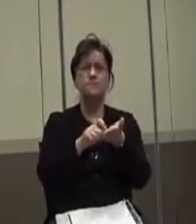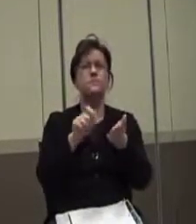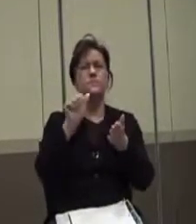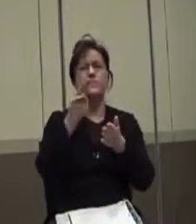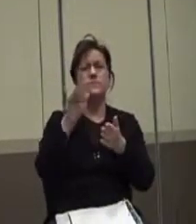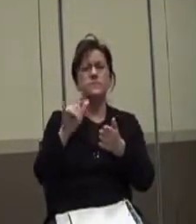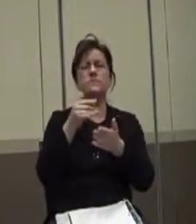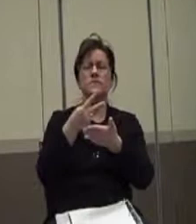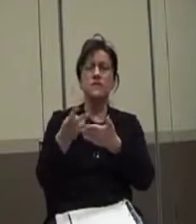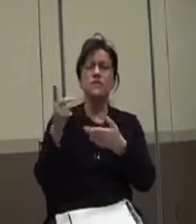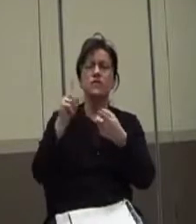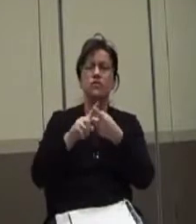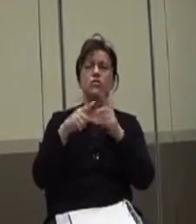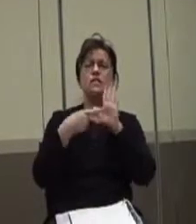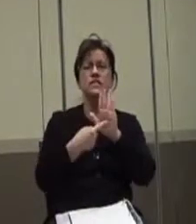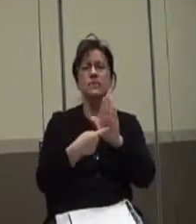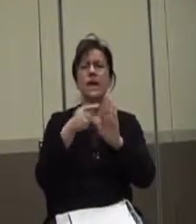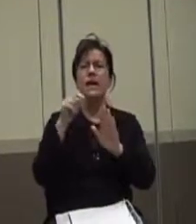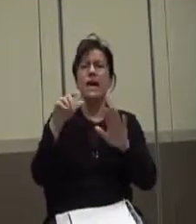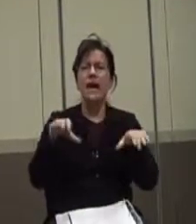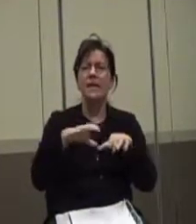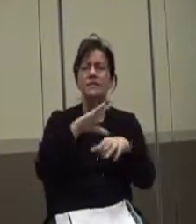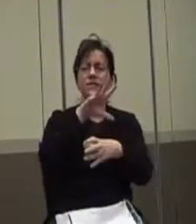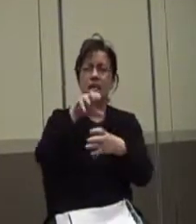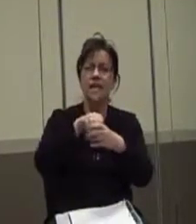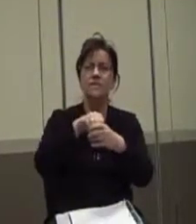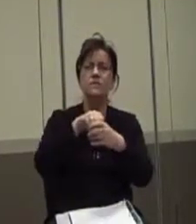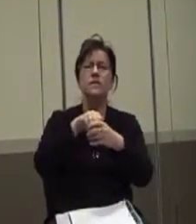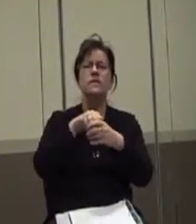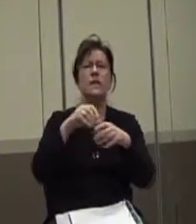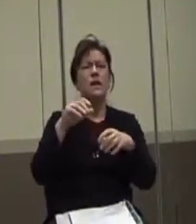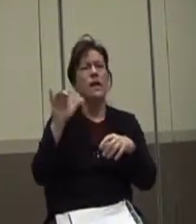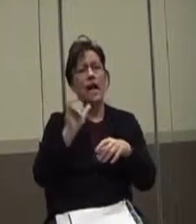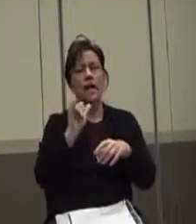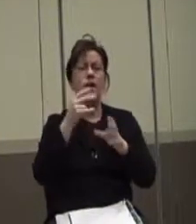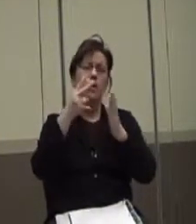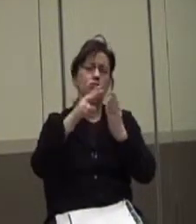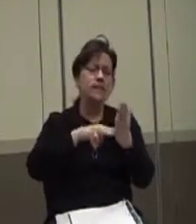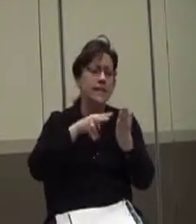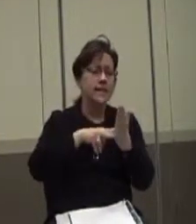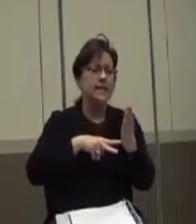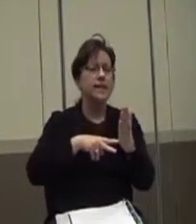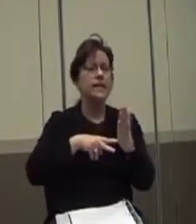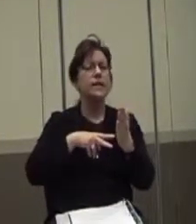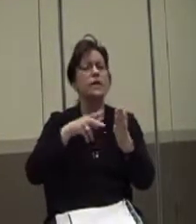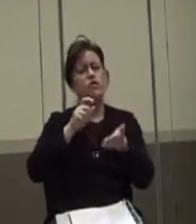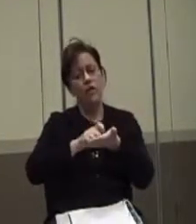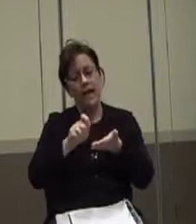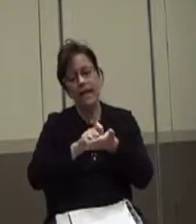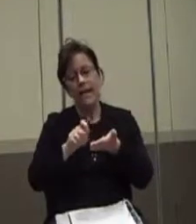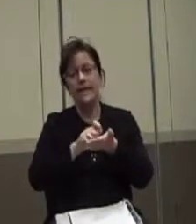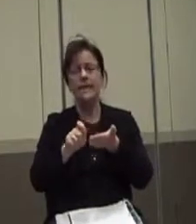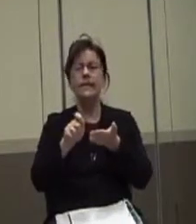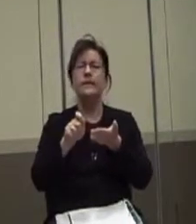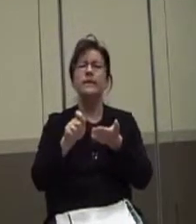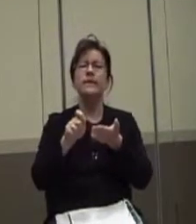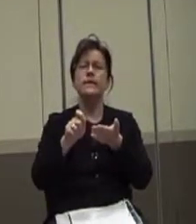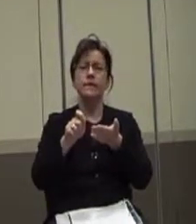to display active engagement such as reading, orally reading, writing,